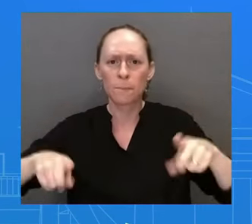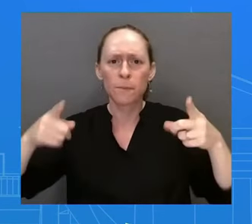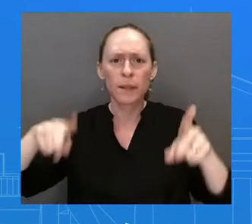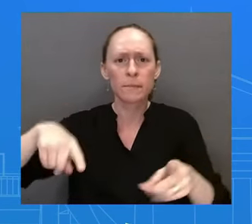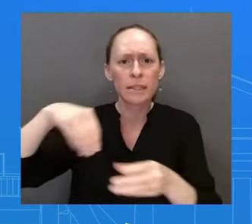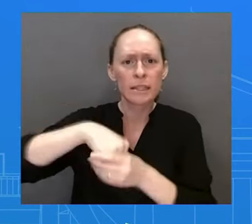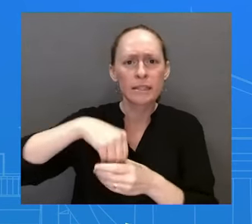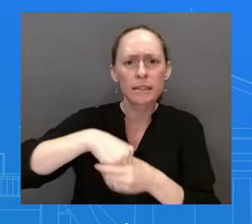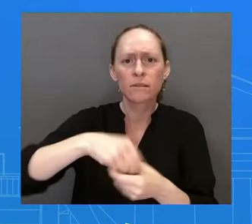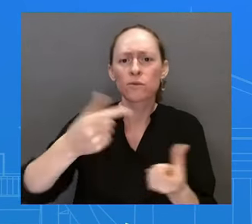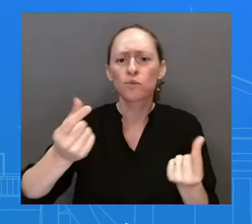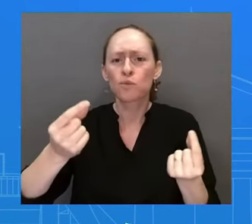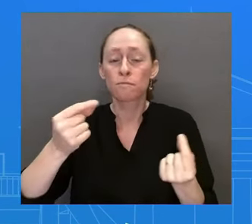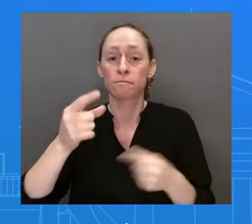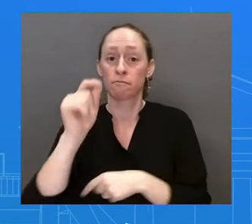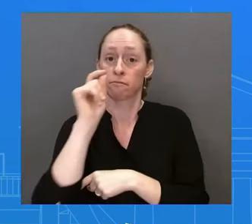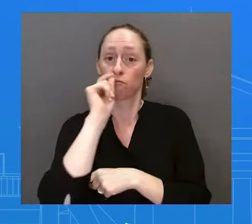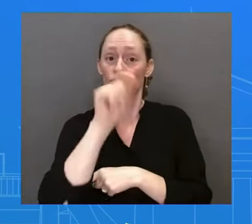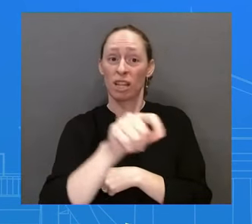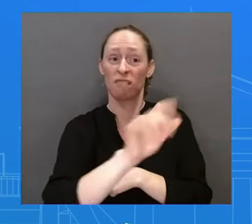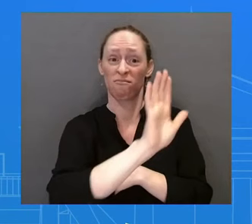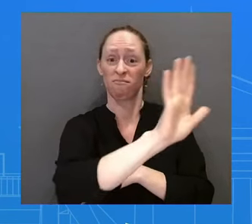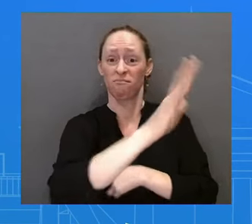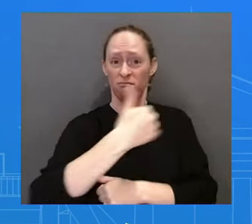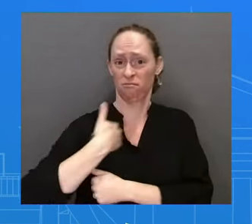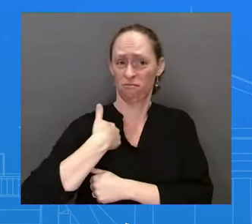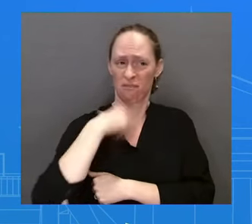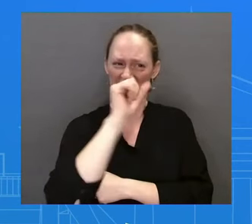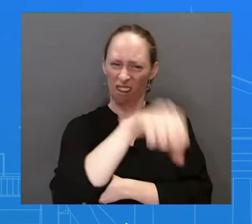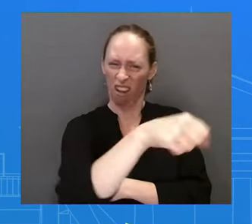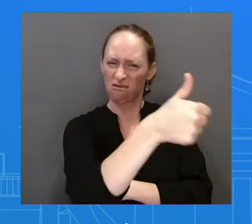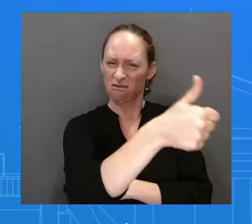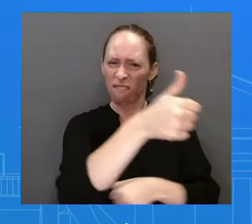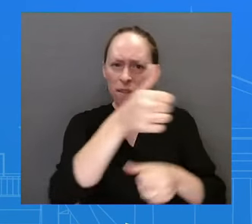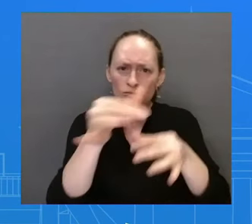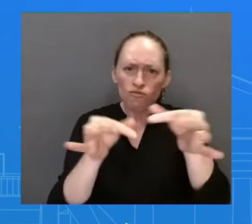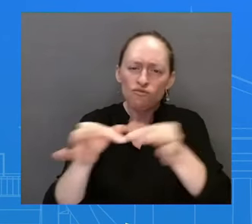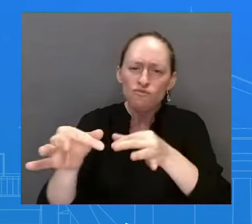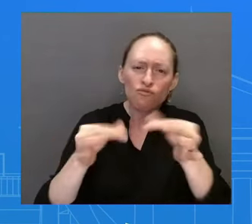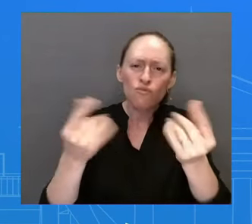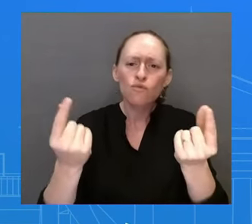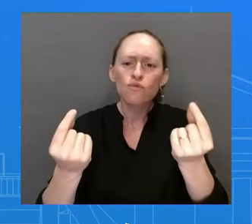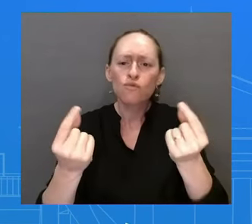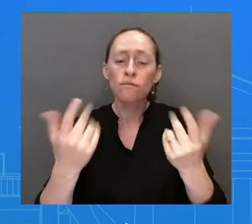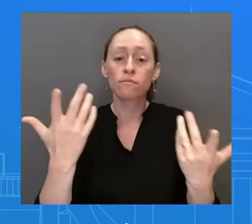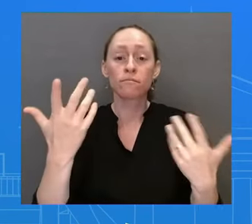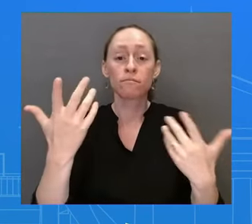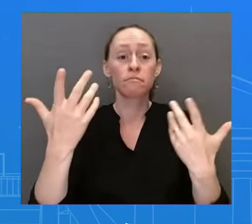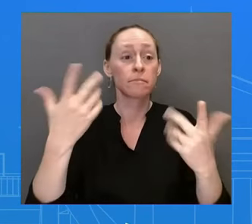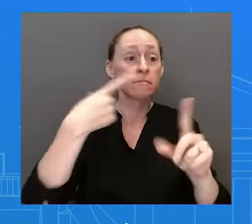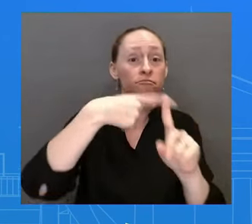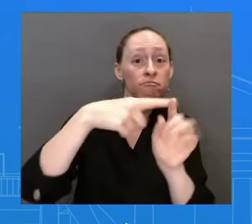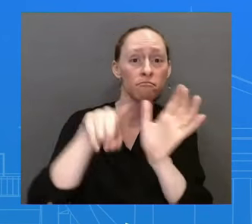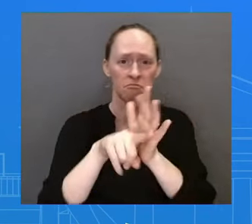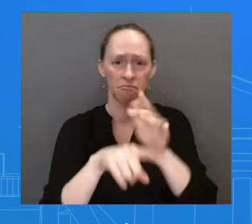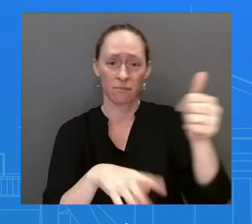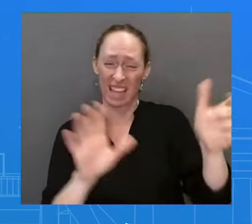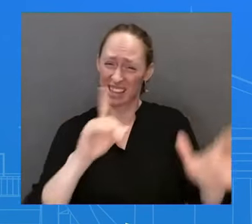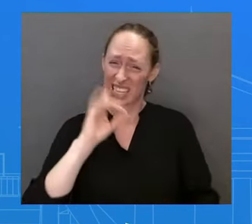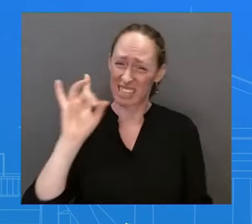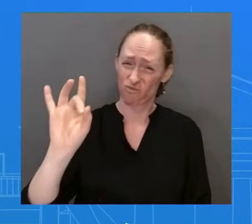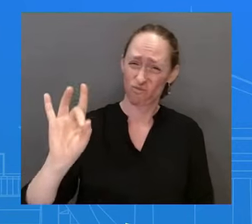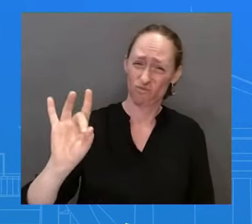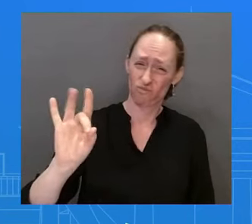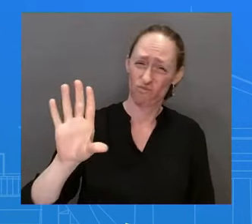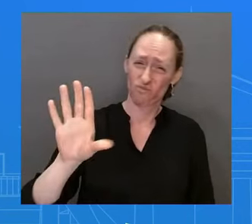take on any given day. It's war. And it has already proven violent. What we're going to stay focused on